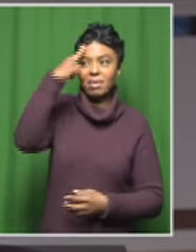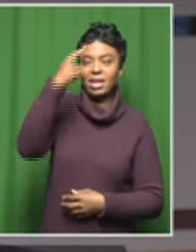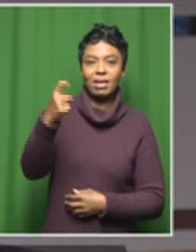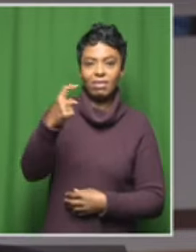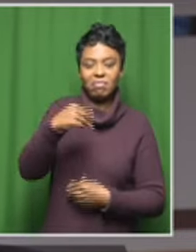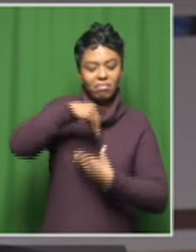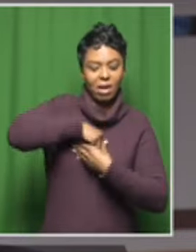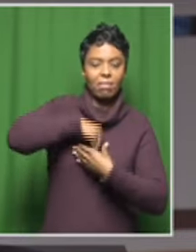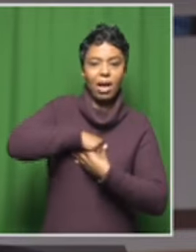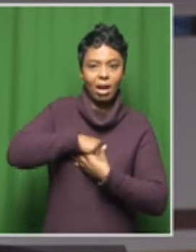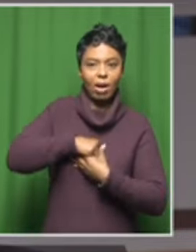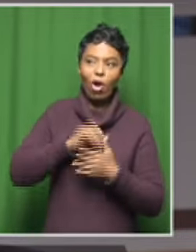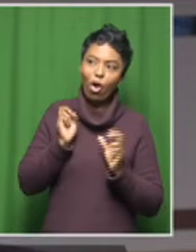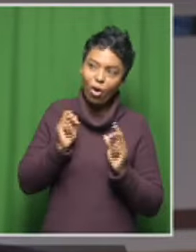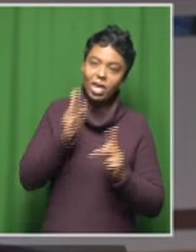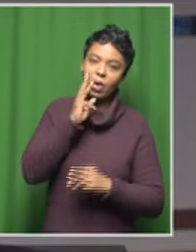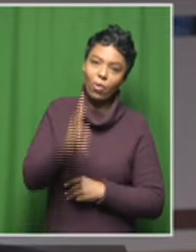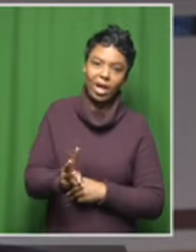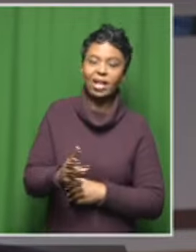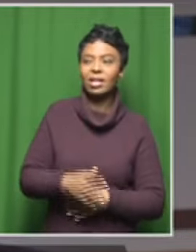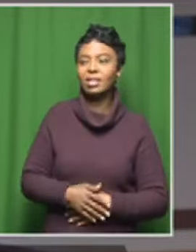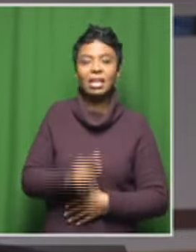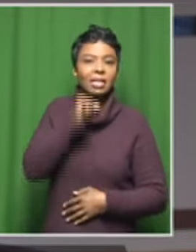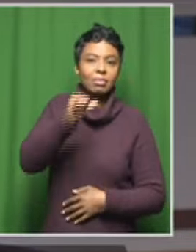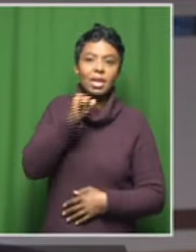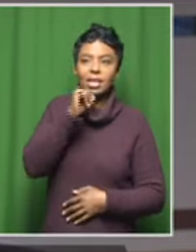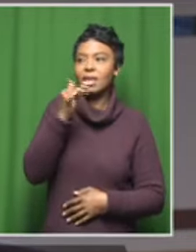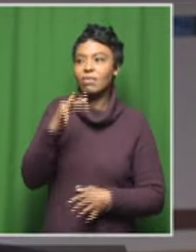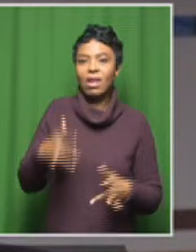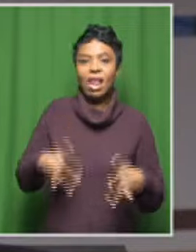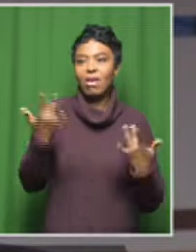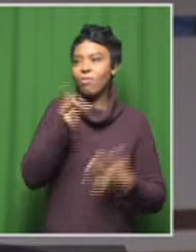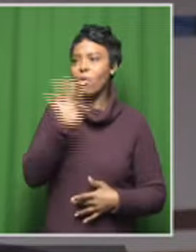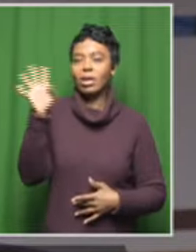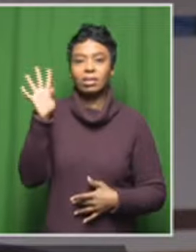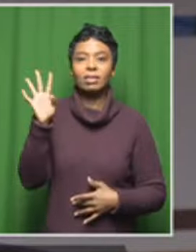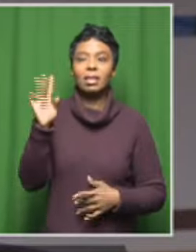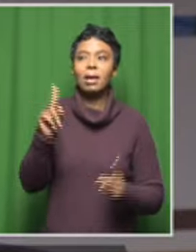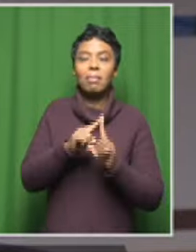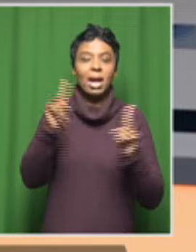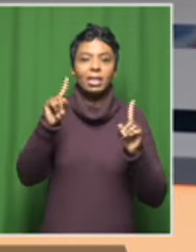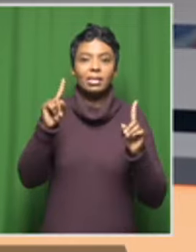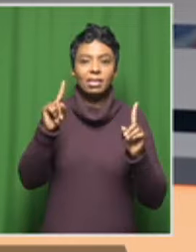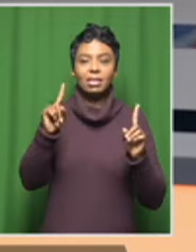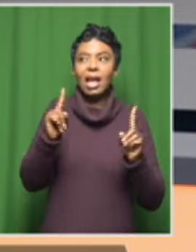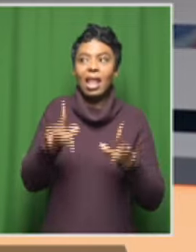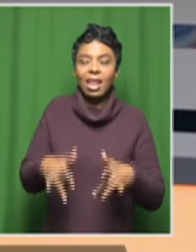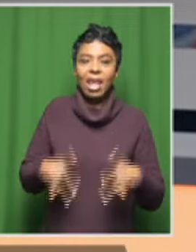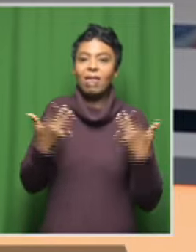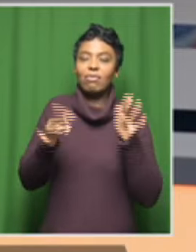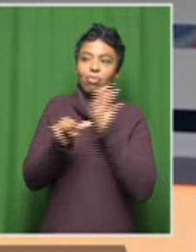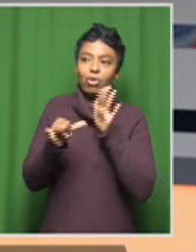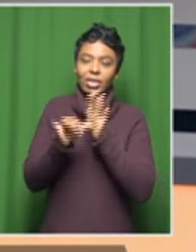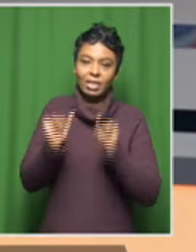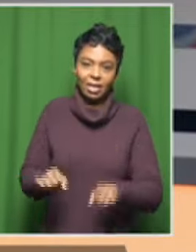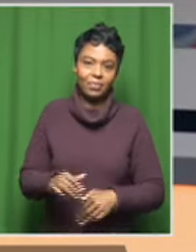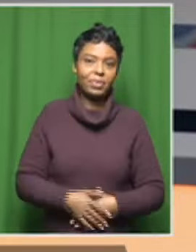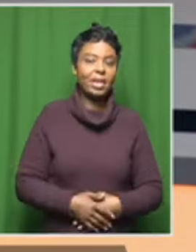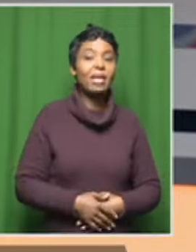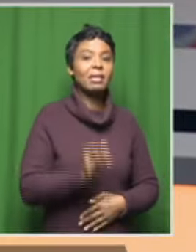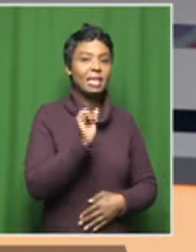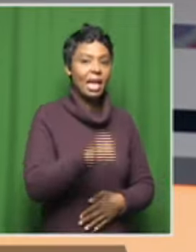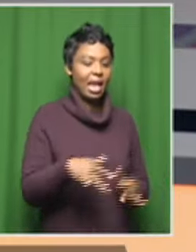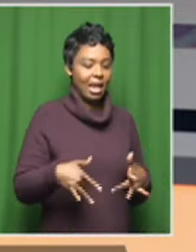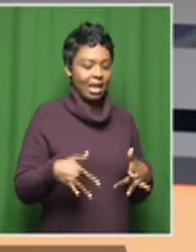And that even if you just live one more day, it's worth it. And your life matters. One more day of a dream, because what you